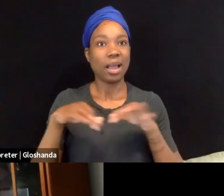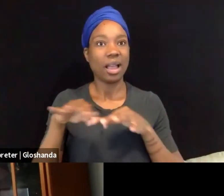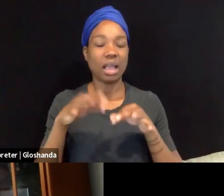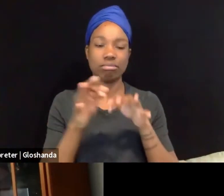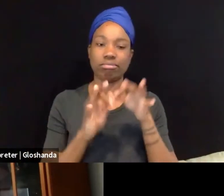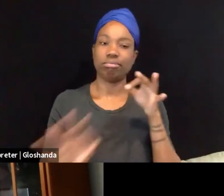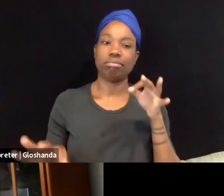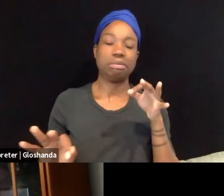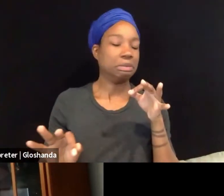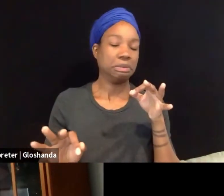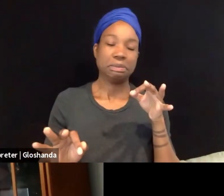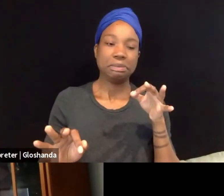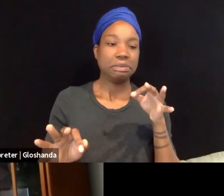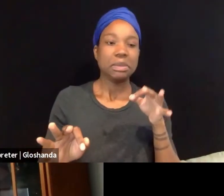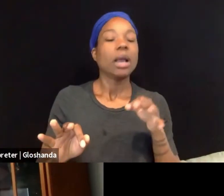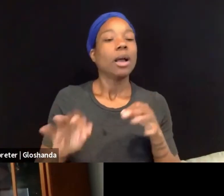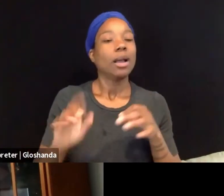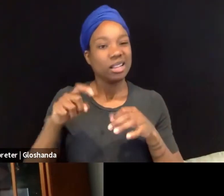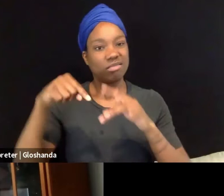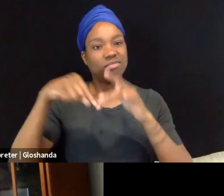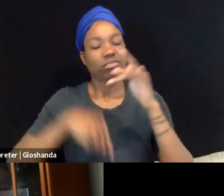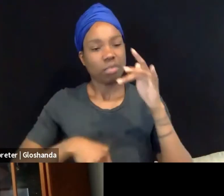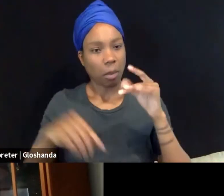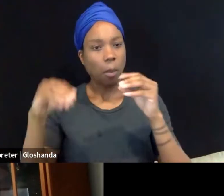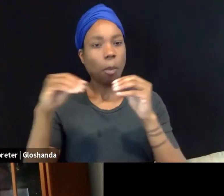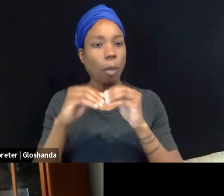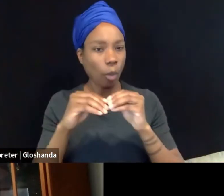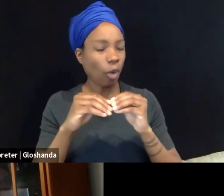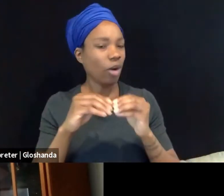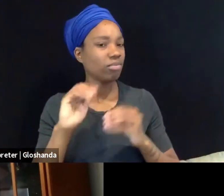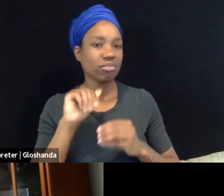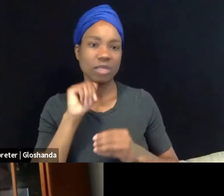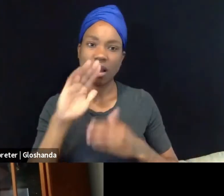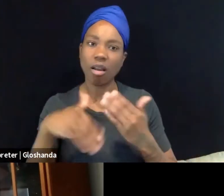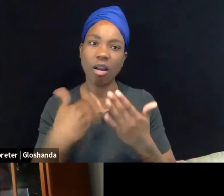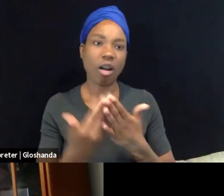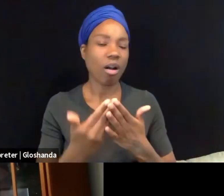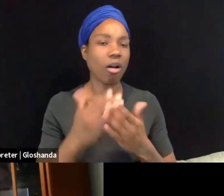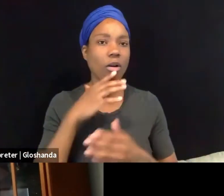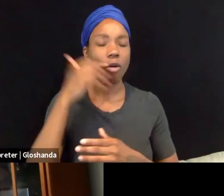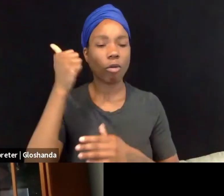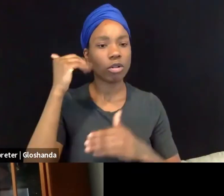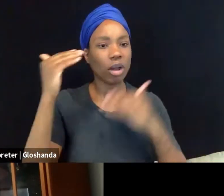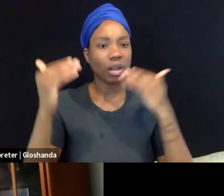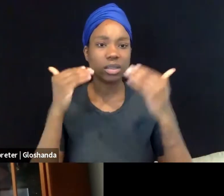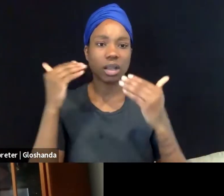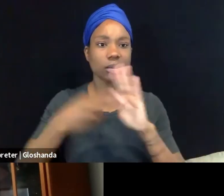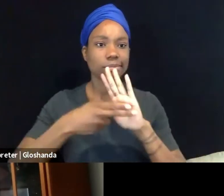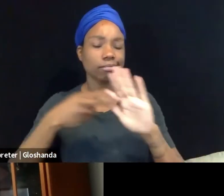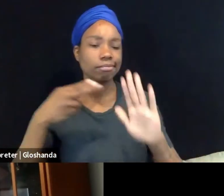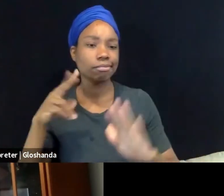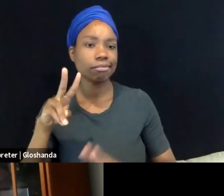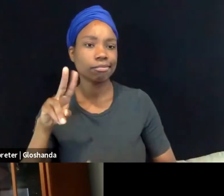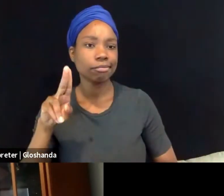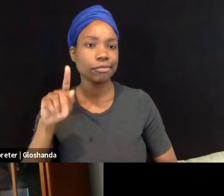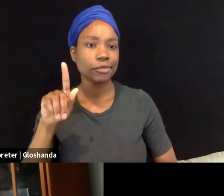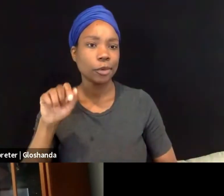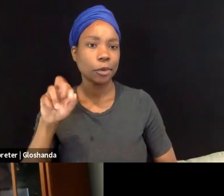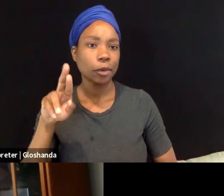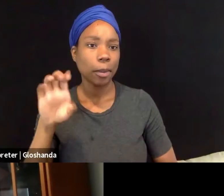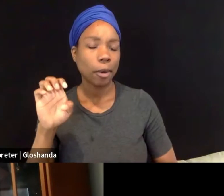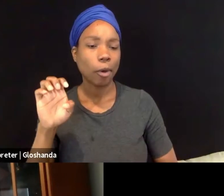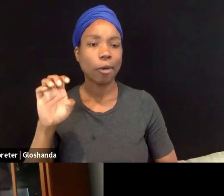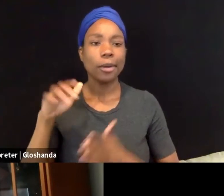about older adults as all vulnerable. Older adults aren't all frail and disabled. They